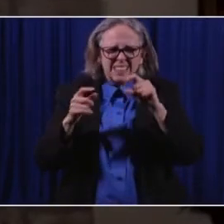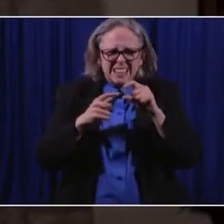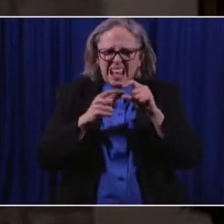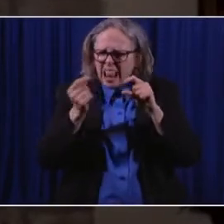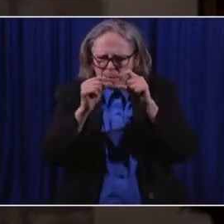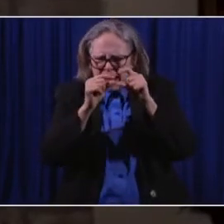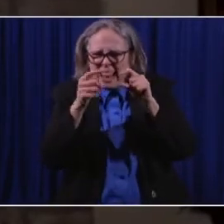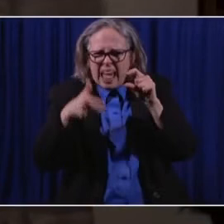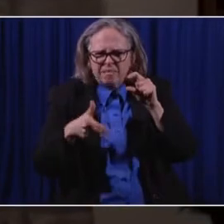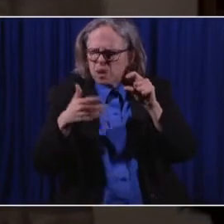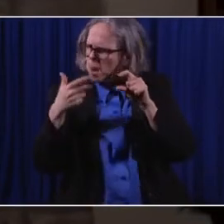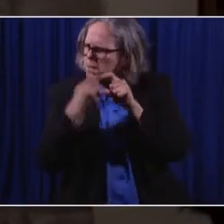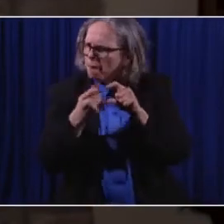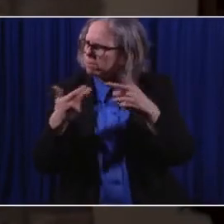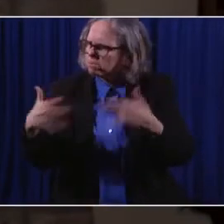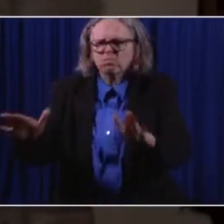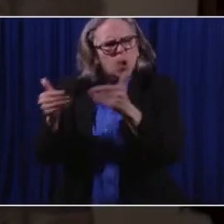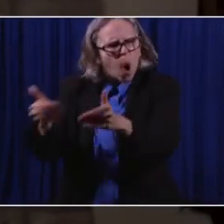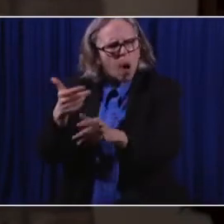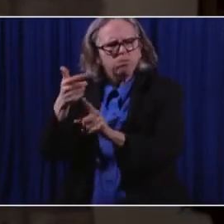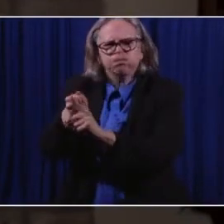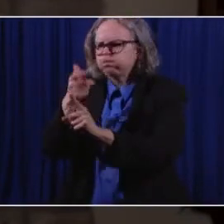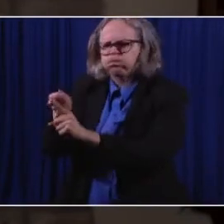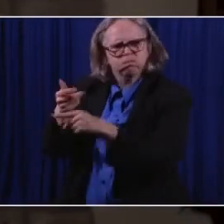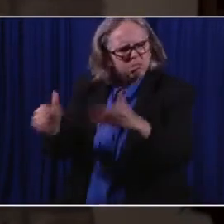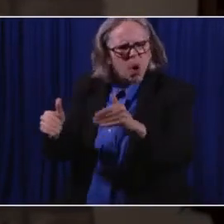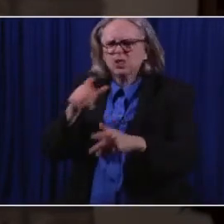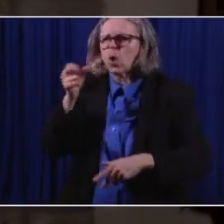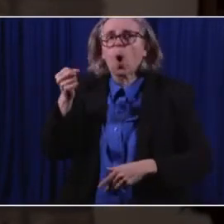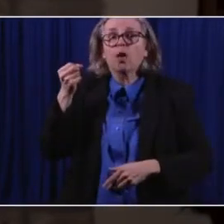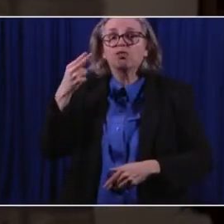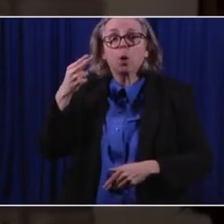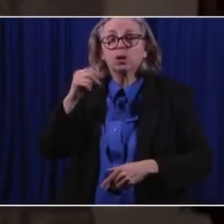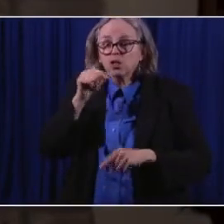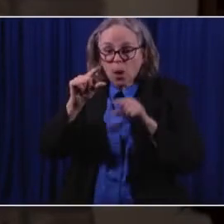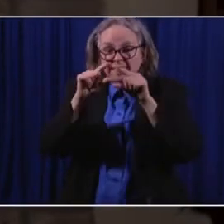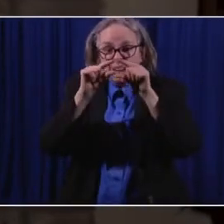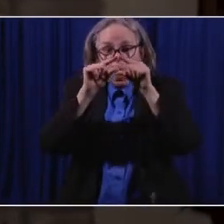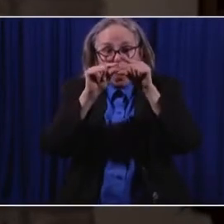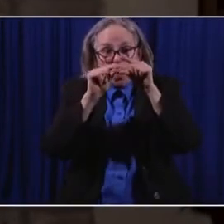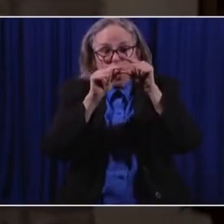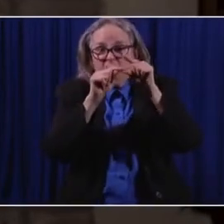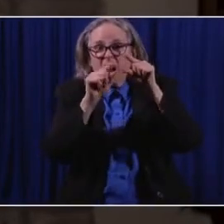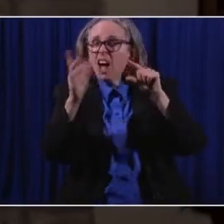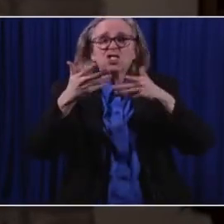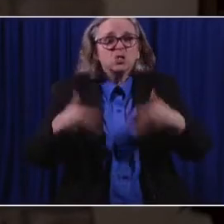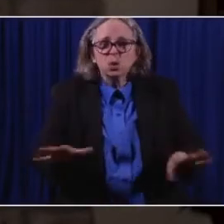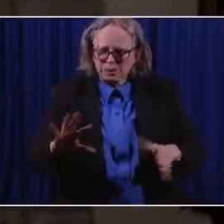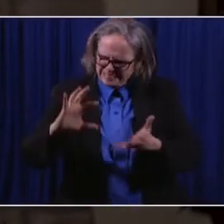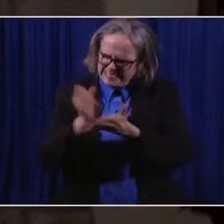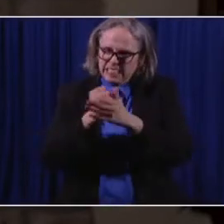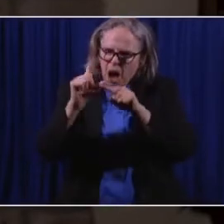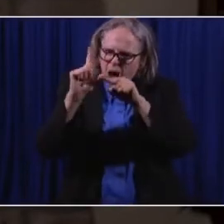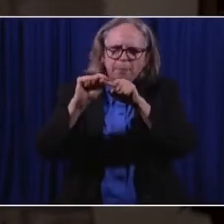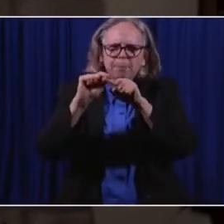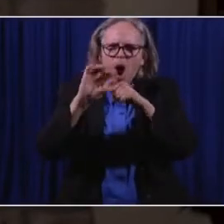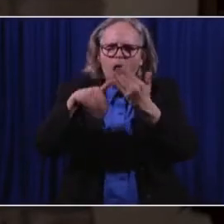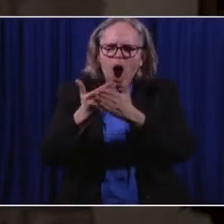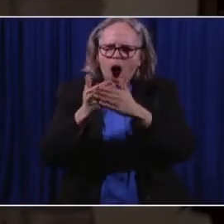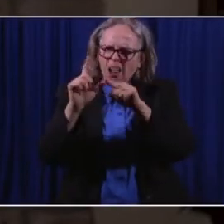somebody. Get them in somebody. Because ultimately, you know, we're trying to get our most vulnerable people, and we're trying to